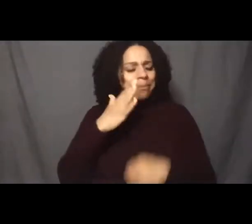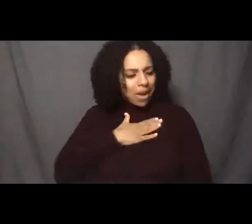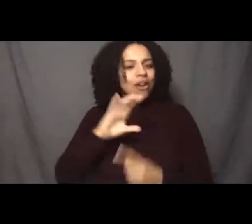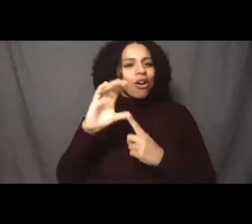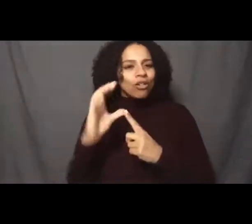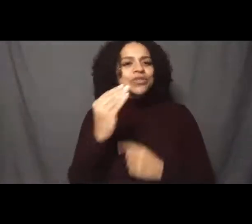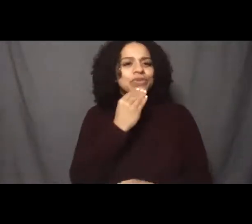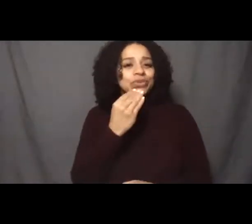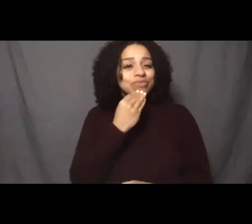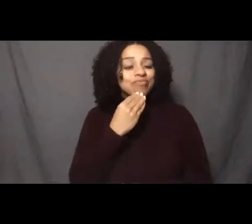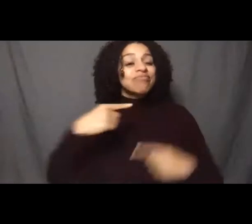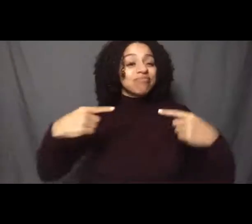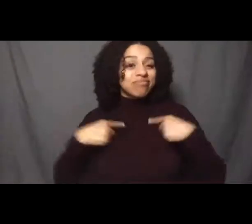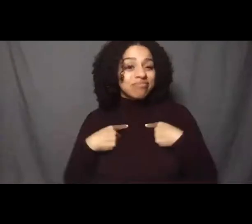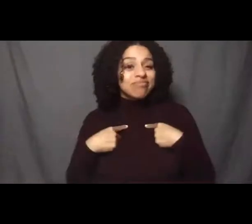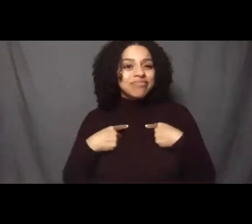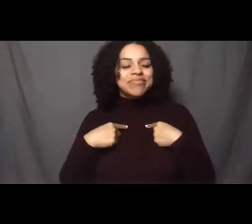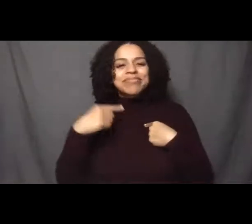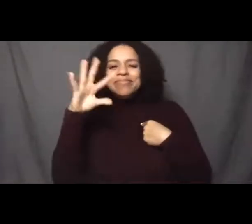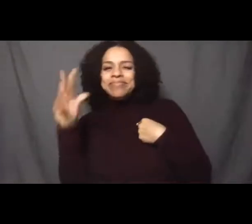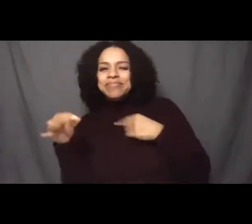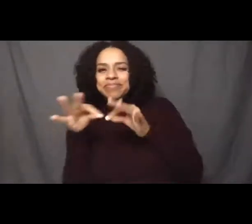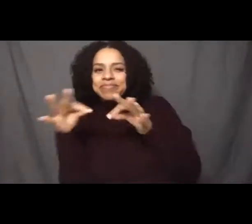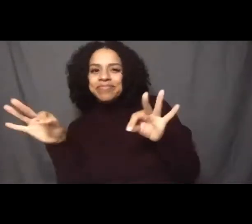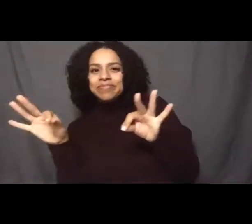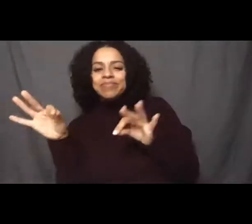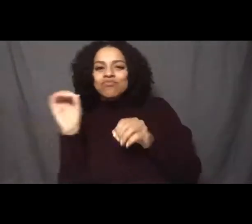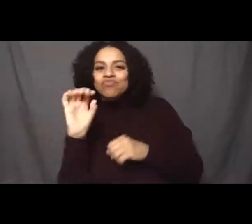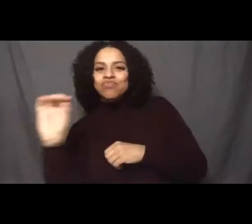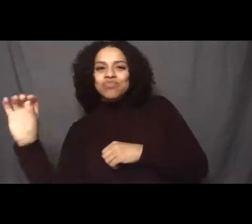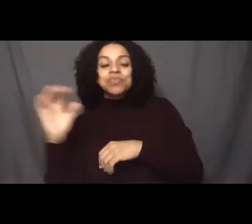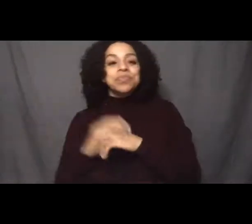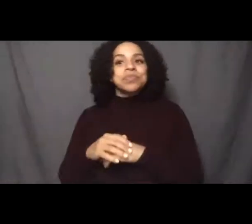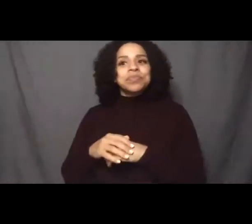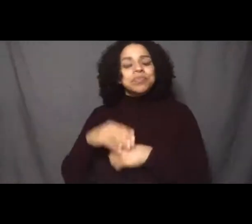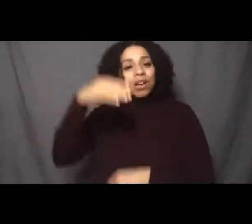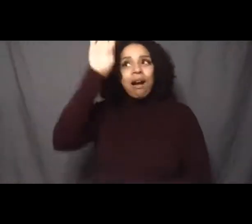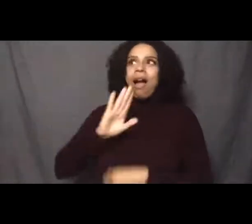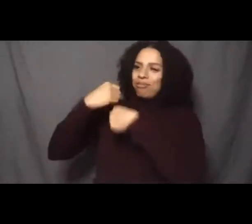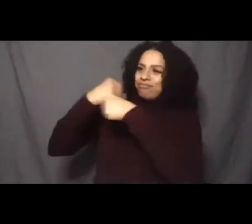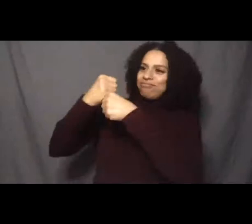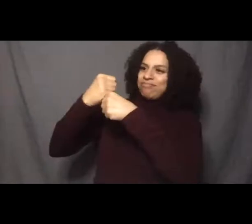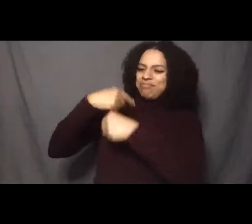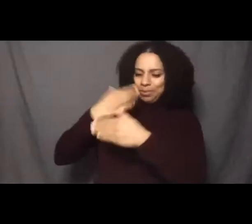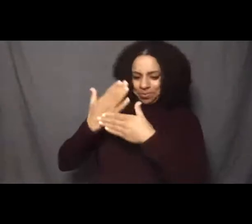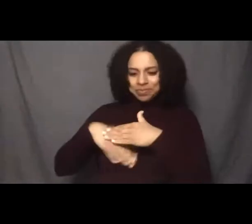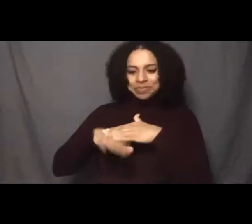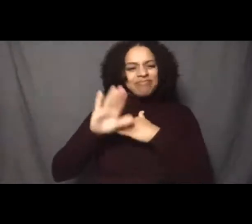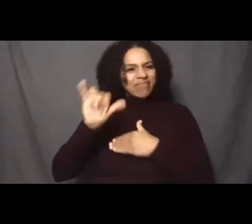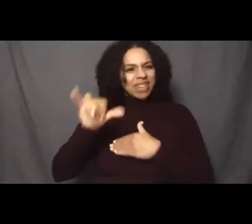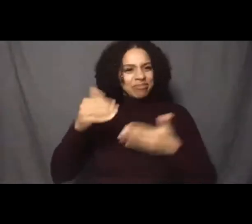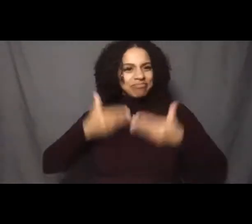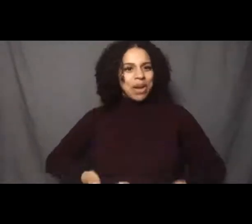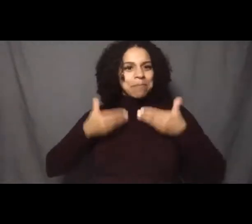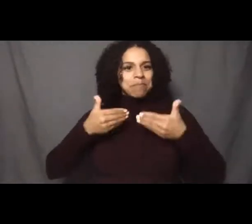Adekonya Sola Boluwatife Adewu Yi. That this is how God made me and I will never change myself so that society can accept me because